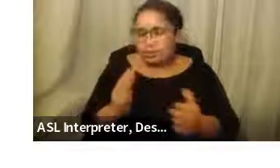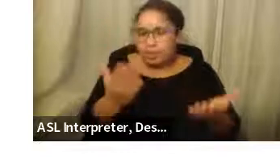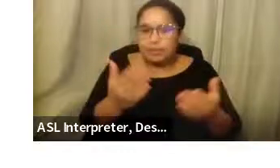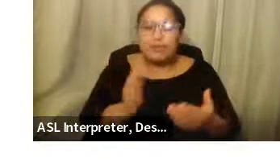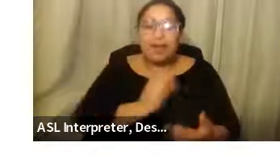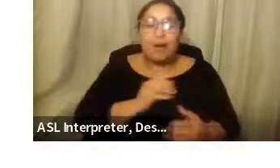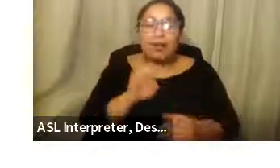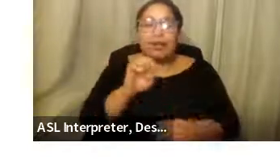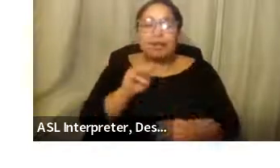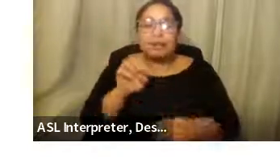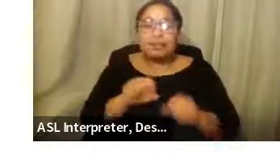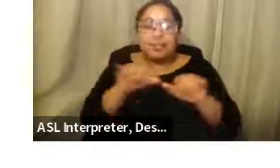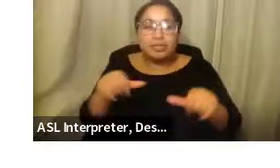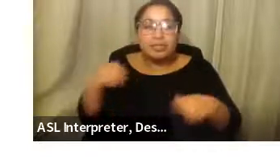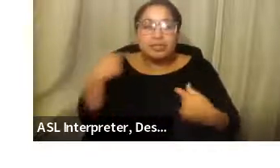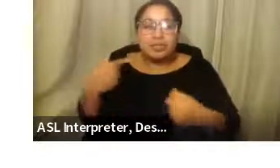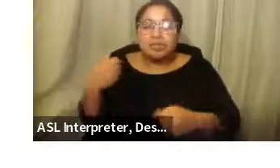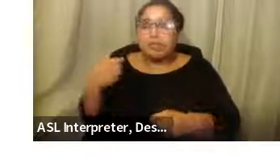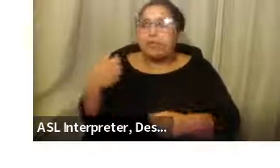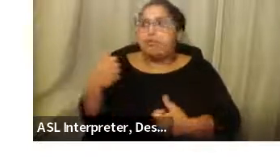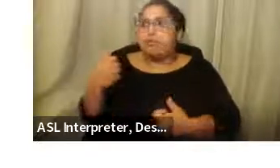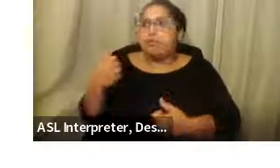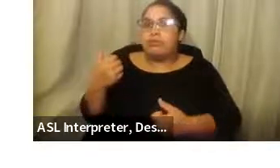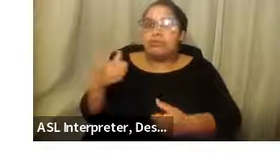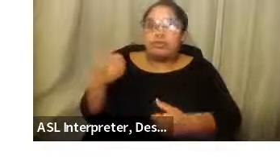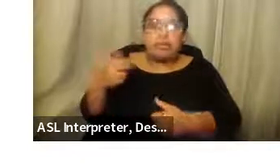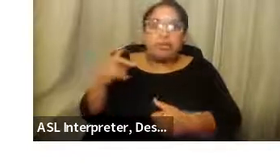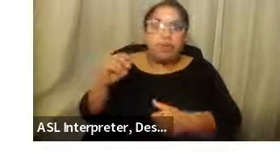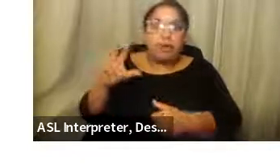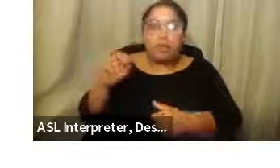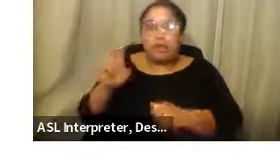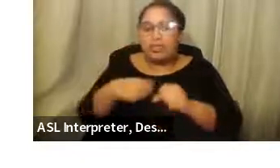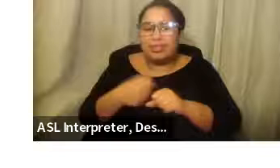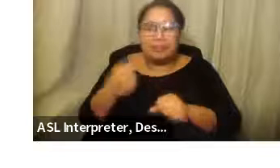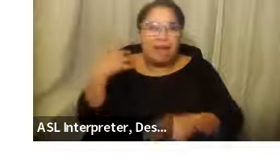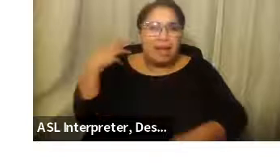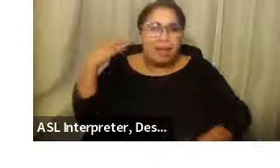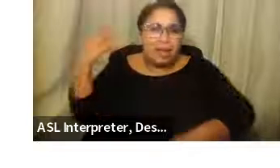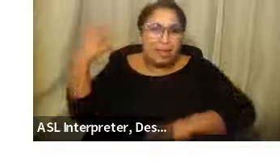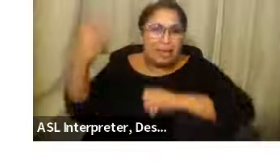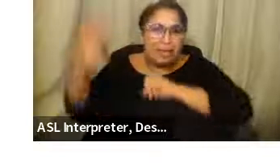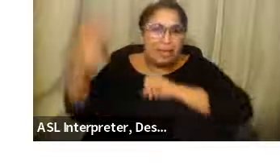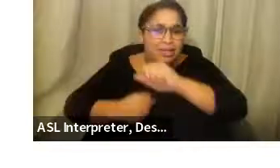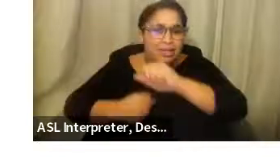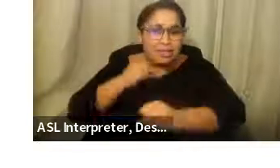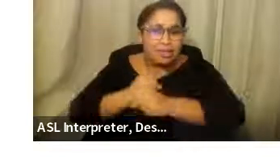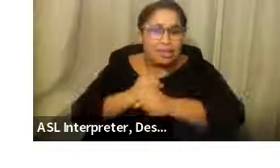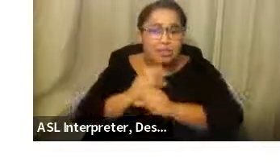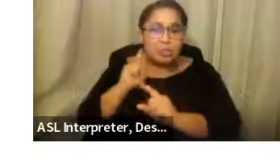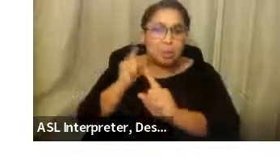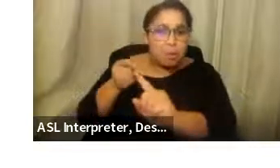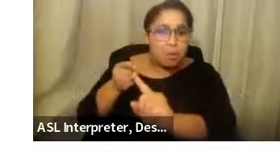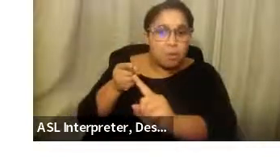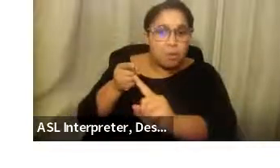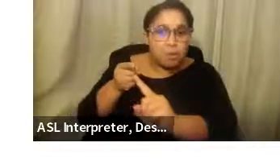EMS system has been in place for decades. And it was put in place for basically one purpose: